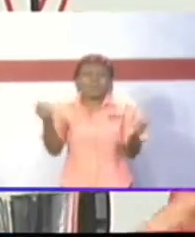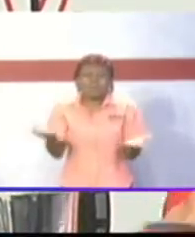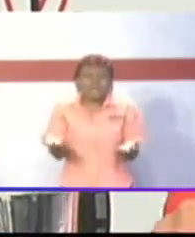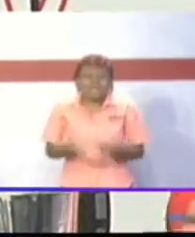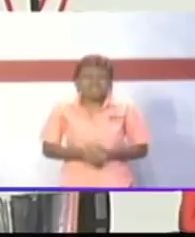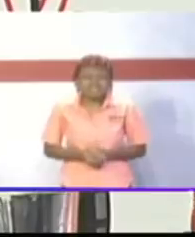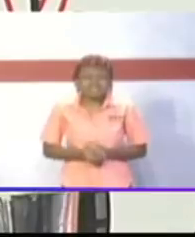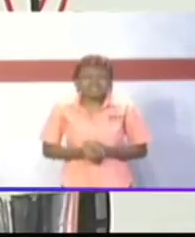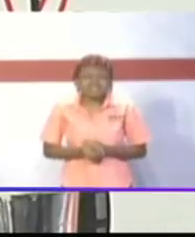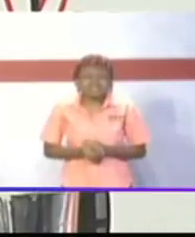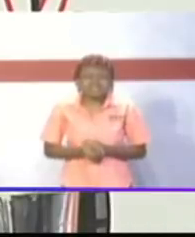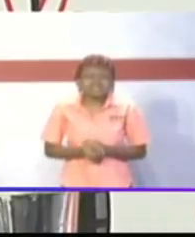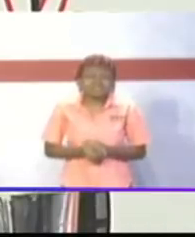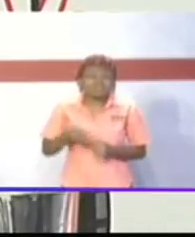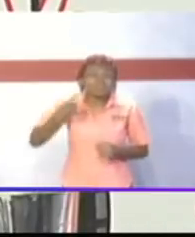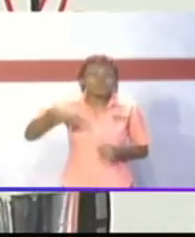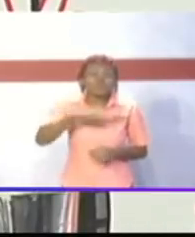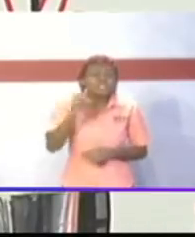we should pretend